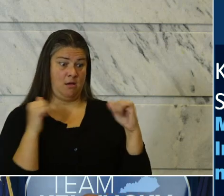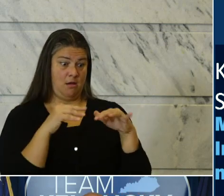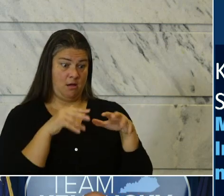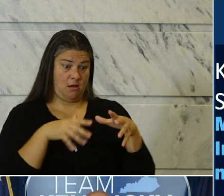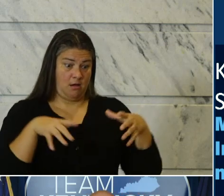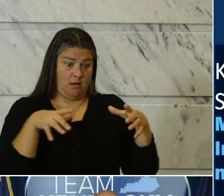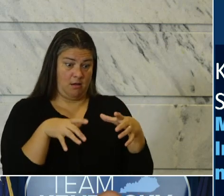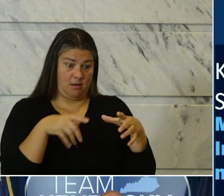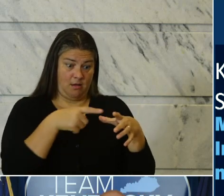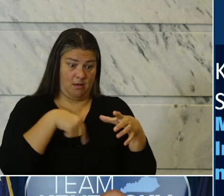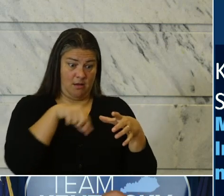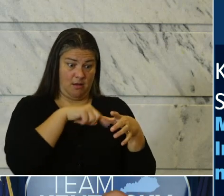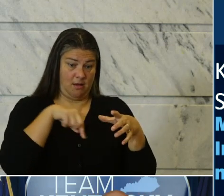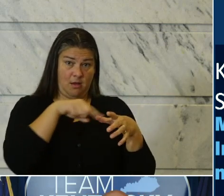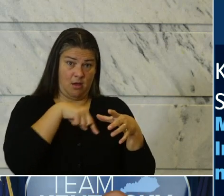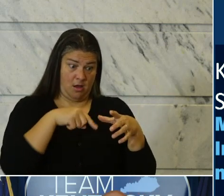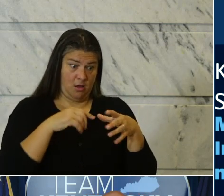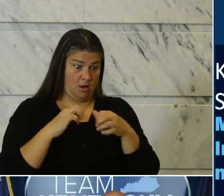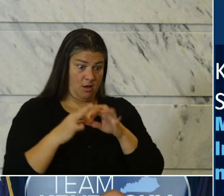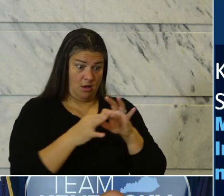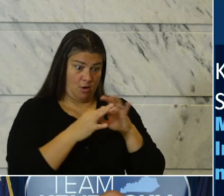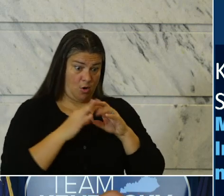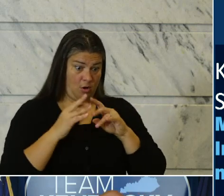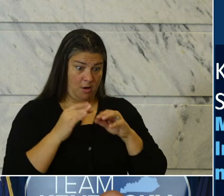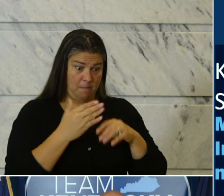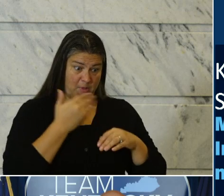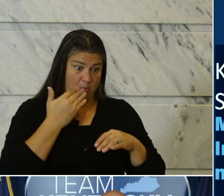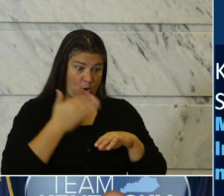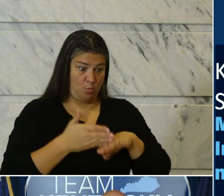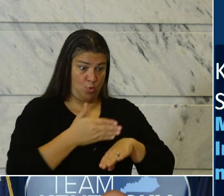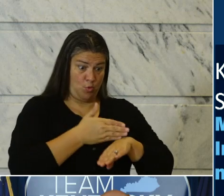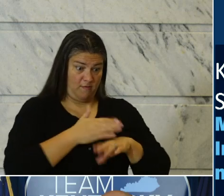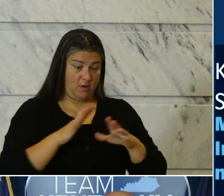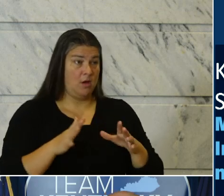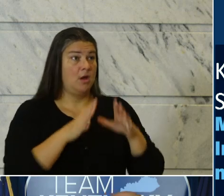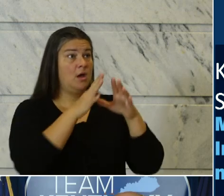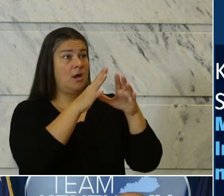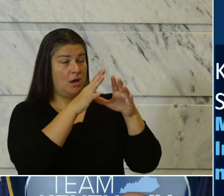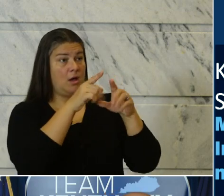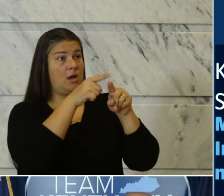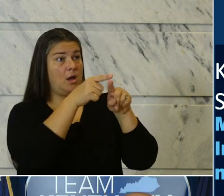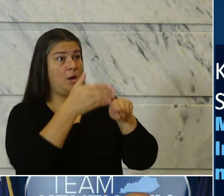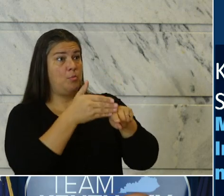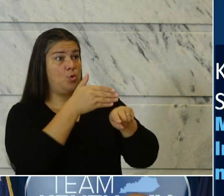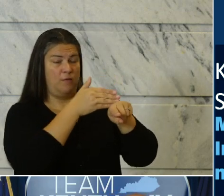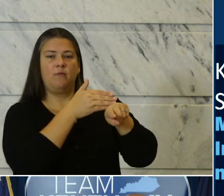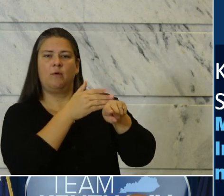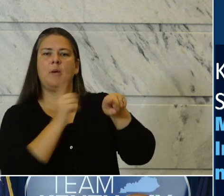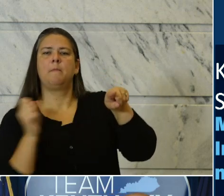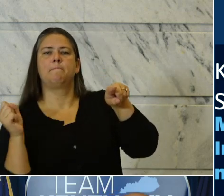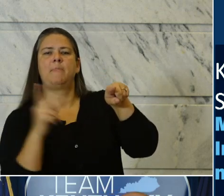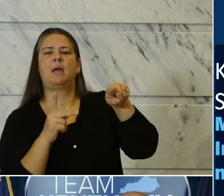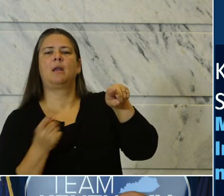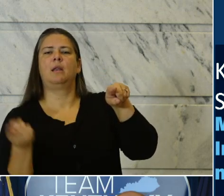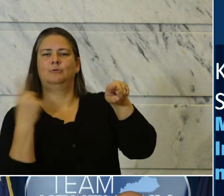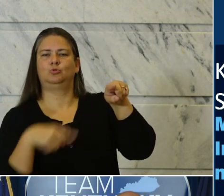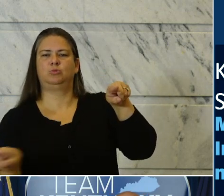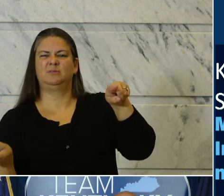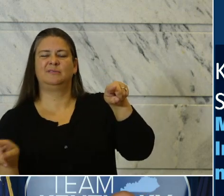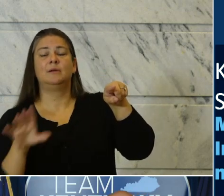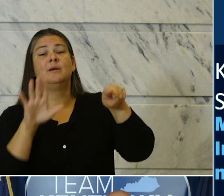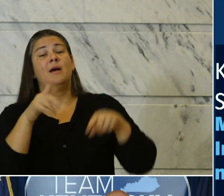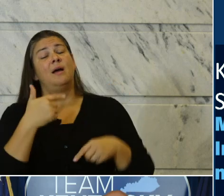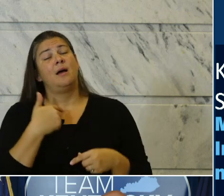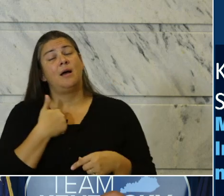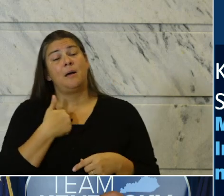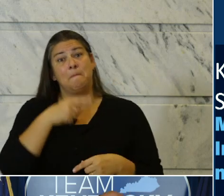all the way back down to yellow to consider resuming in-person instruction, but we do strongly urge you to read everything that's on there, follow the